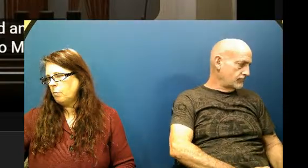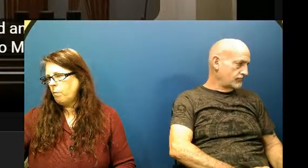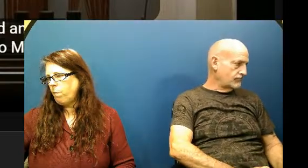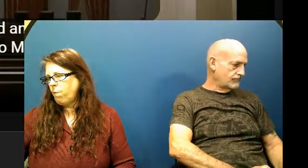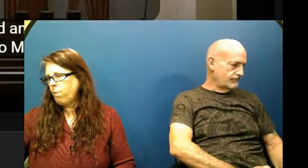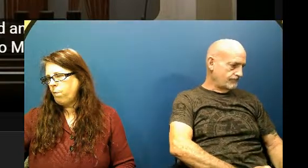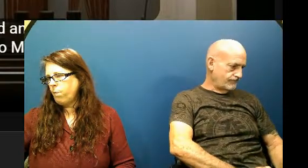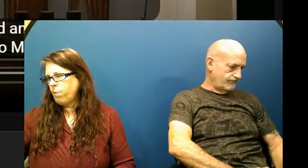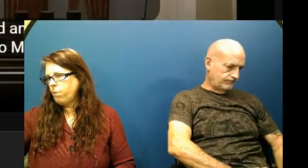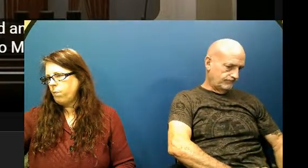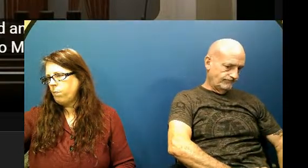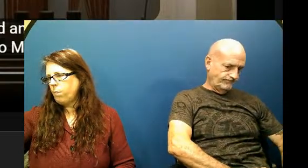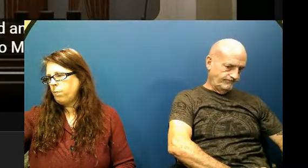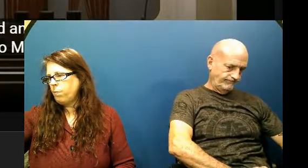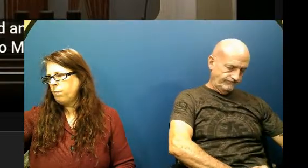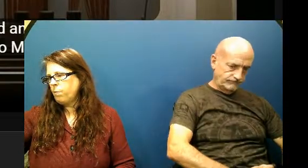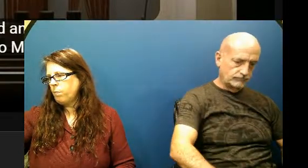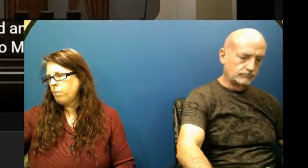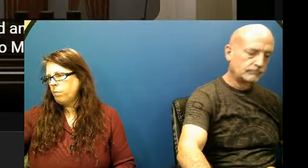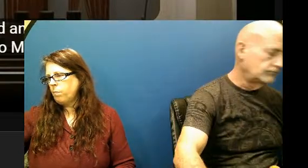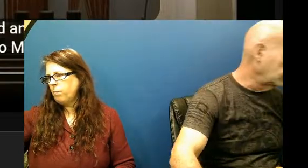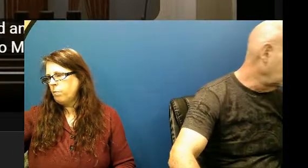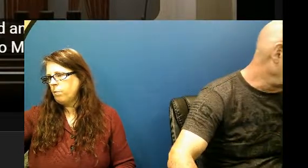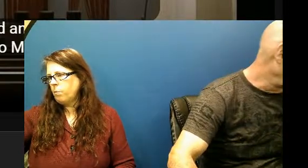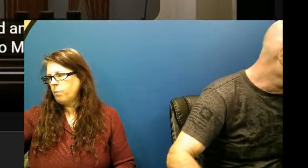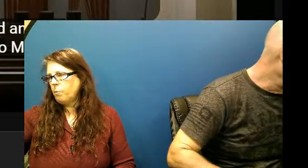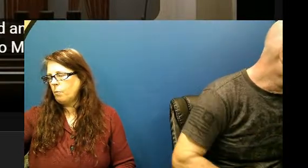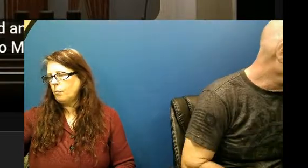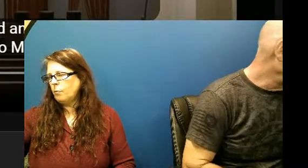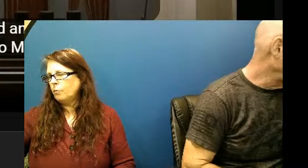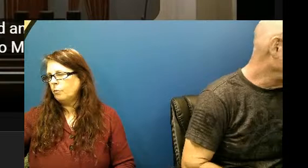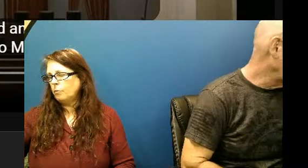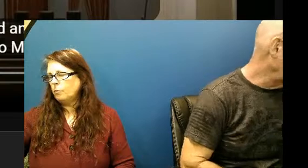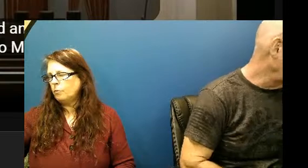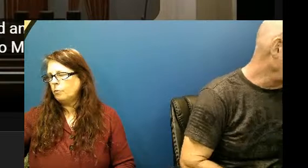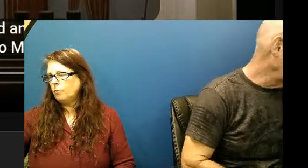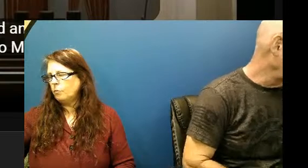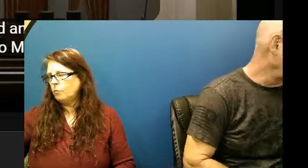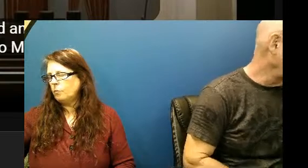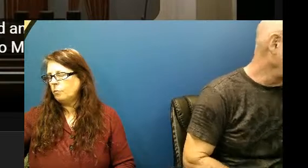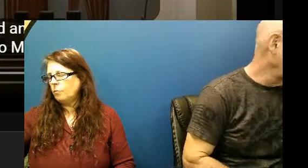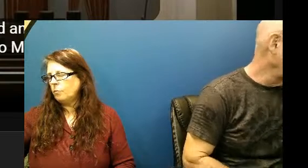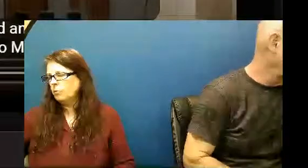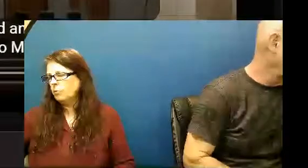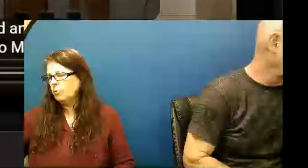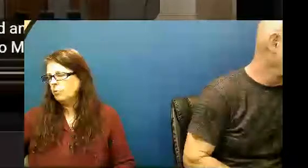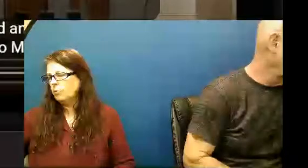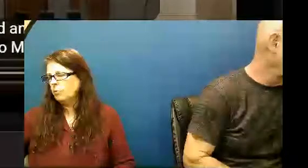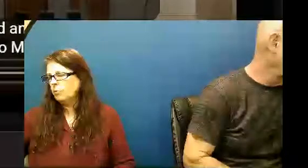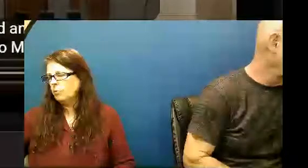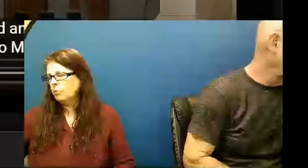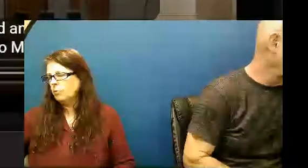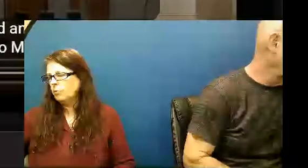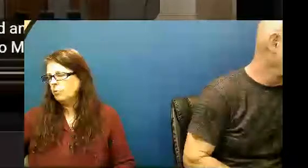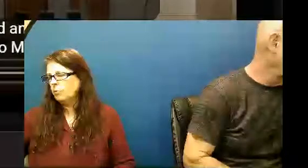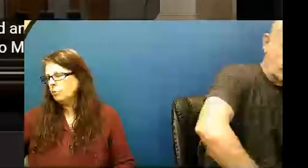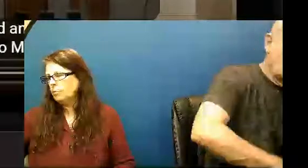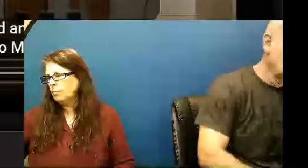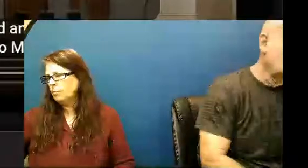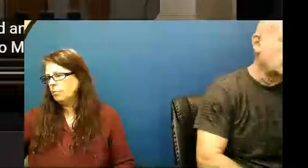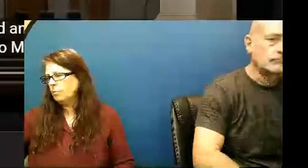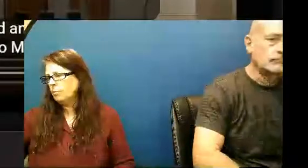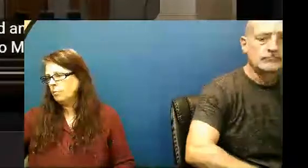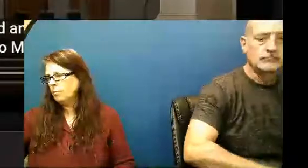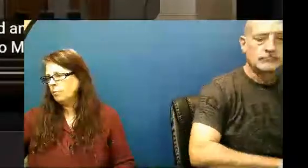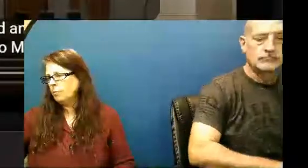in American social media platforms or discourse. Isn't that a different motivation from the standpoint of how we characterize